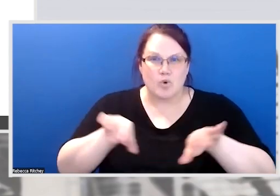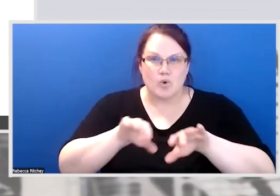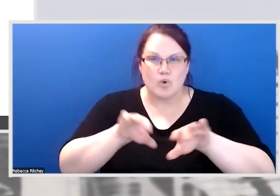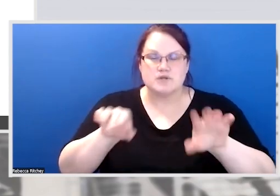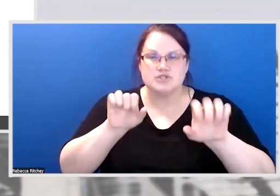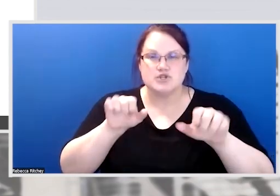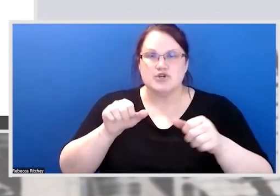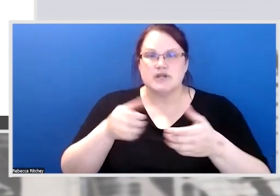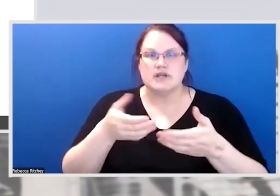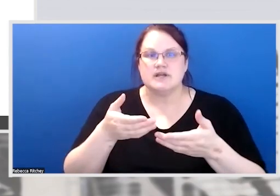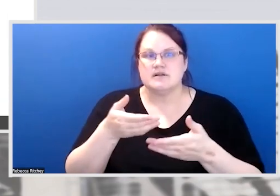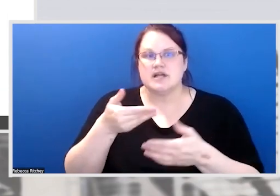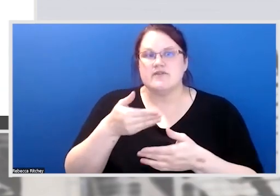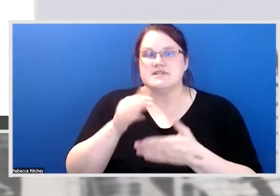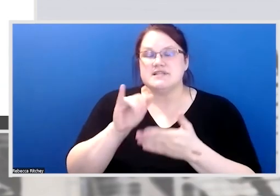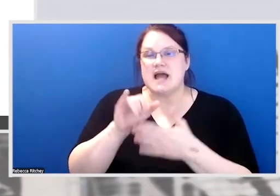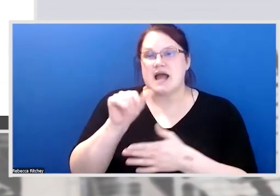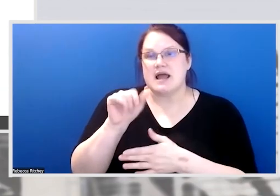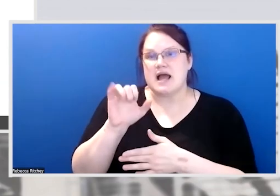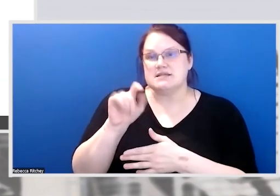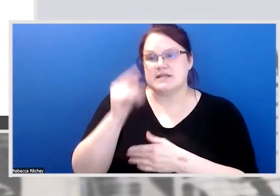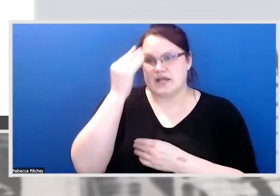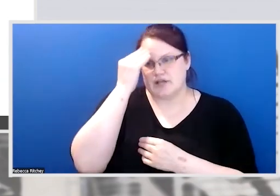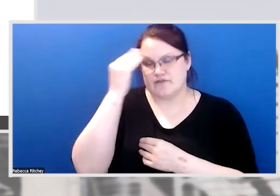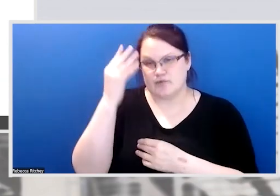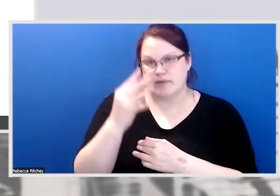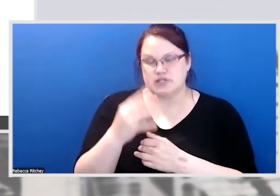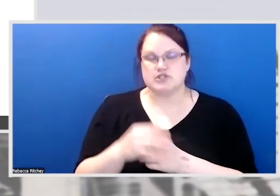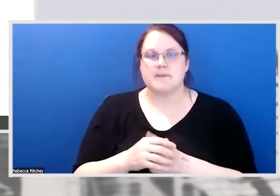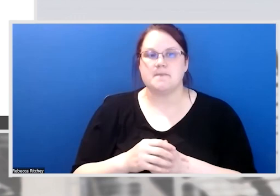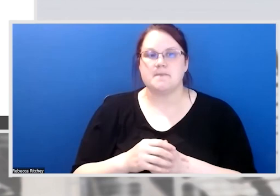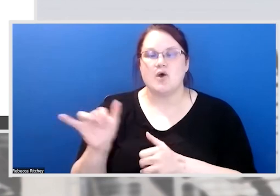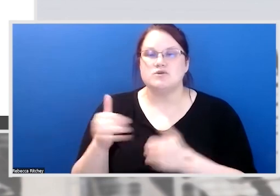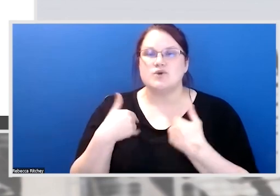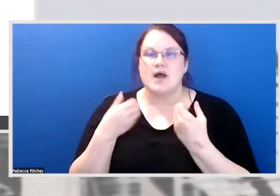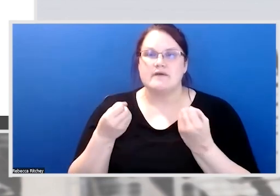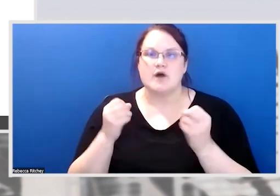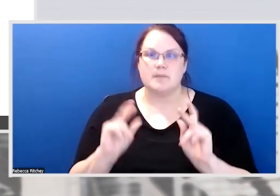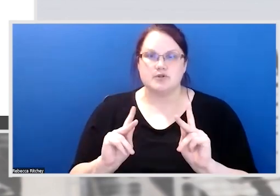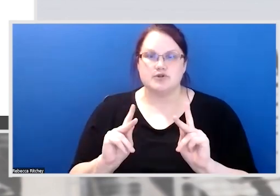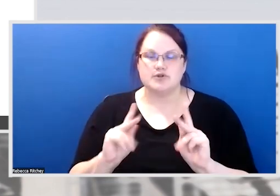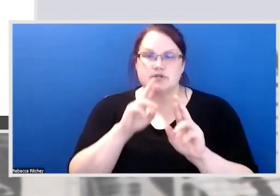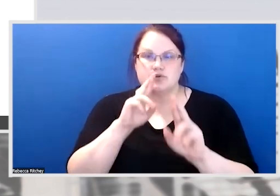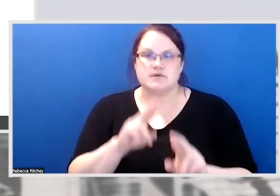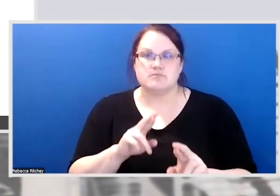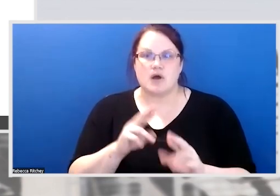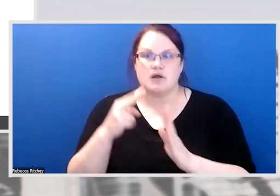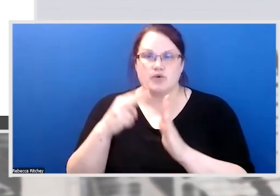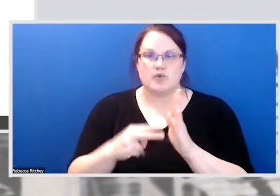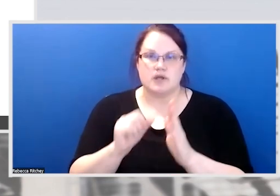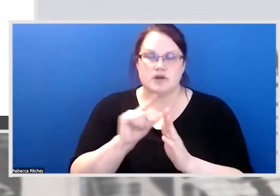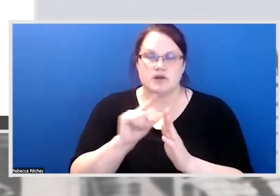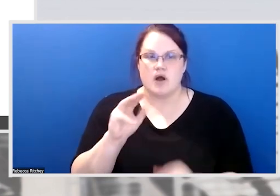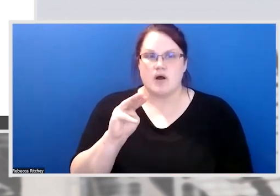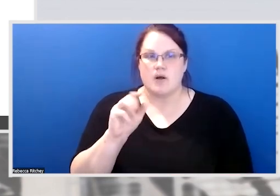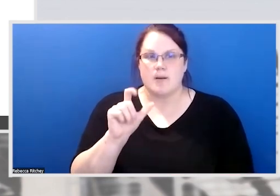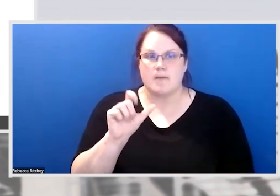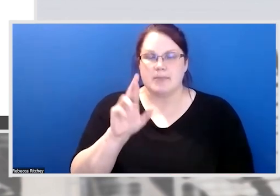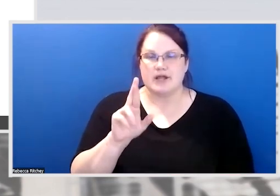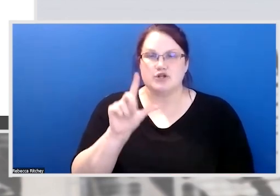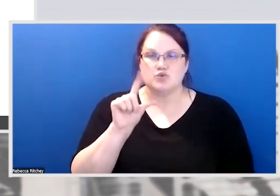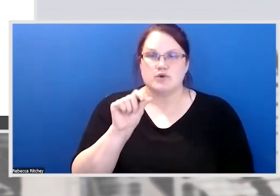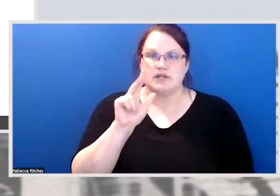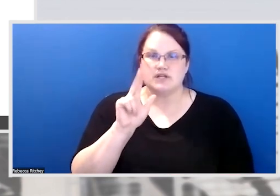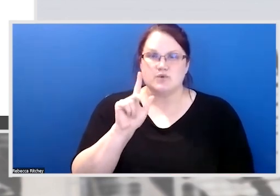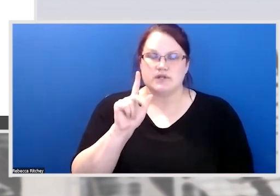asset class information at that section. And then you also have the opportunity to respond and read all of the mayor's 2023 capital